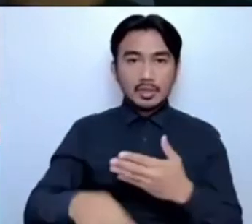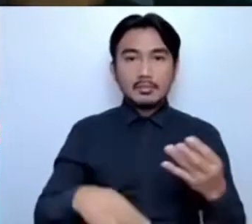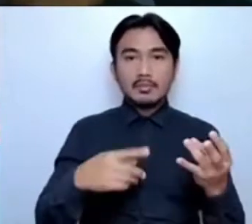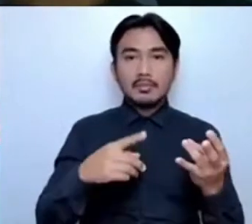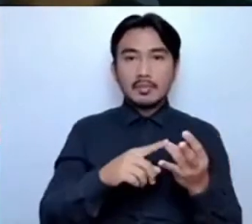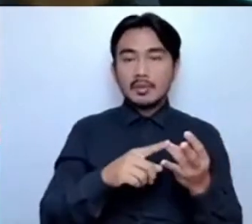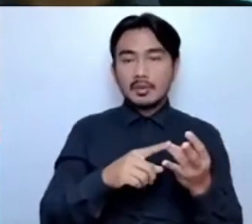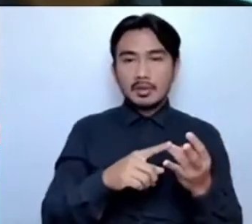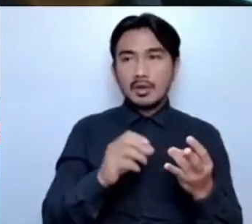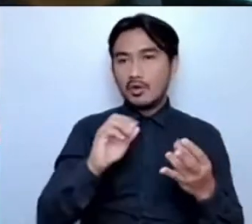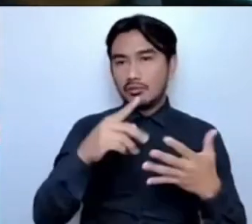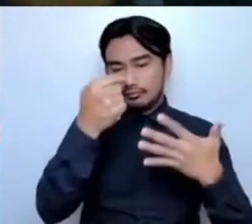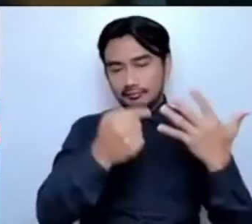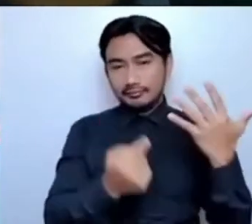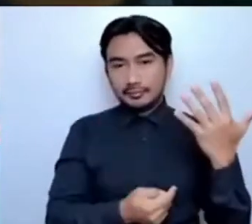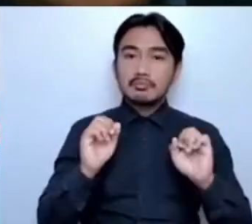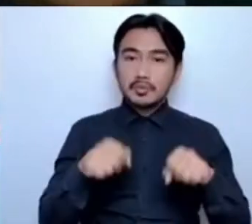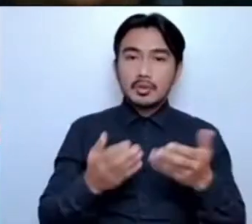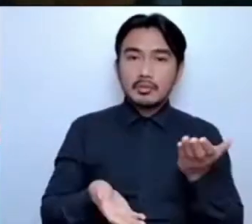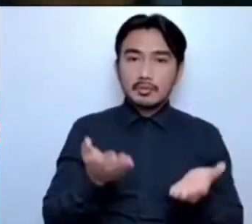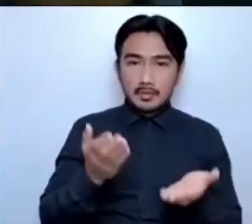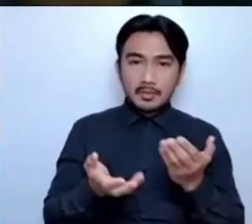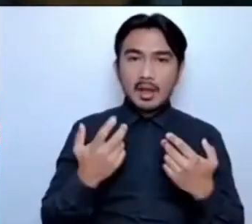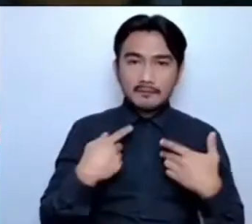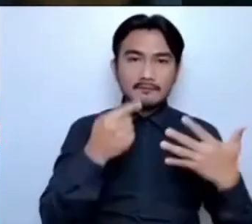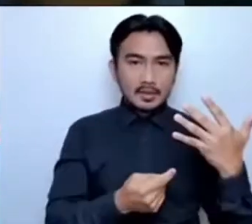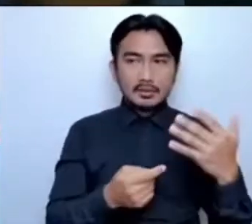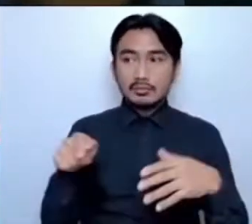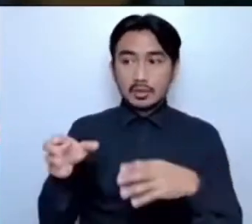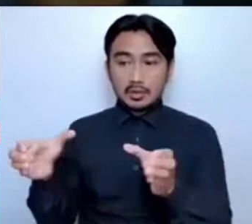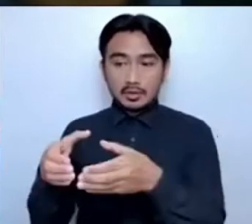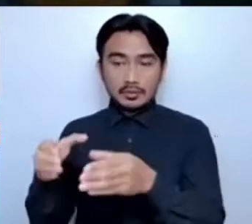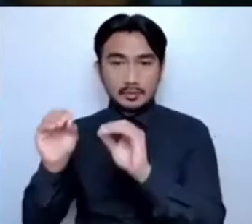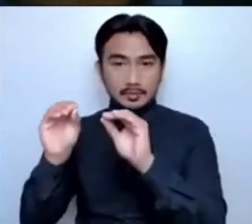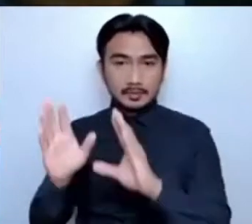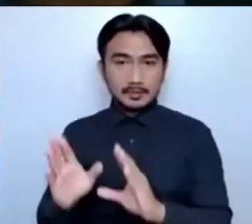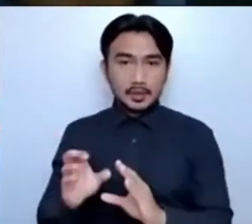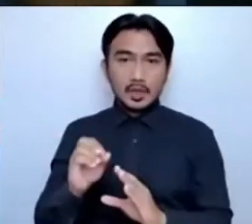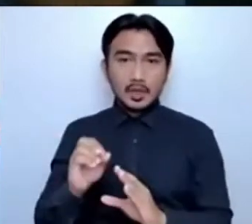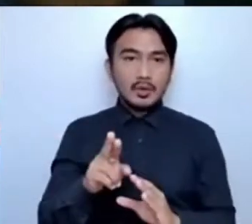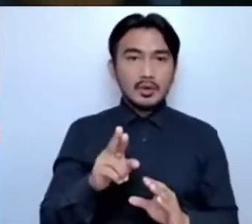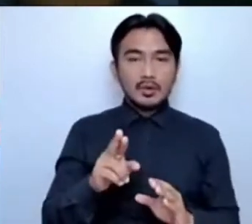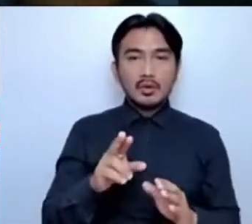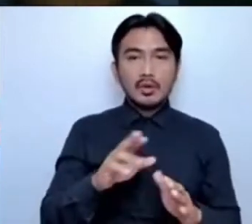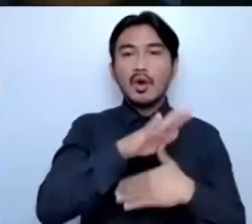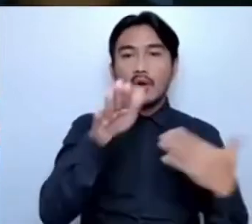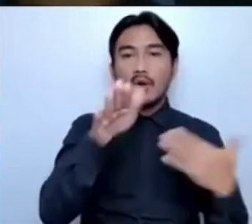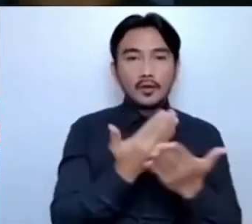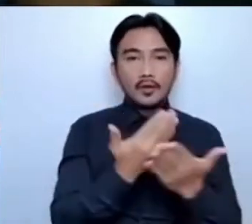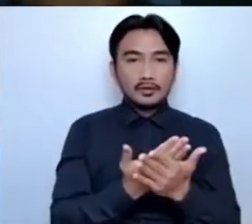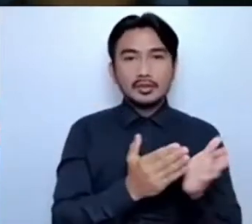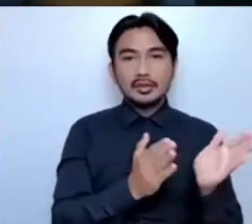others. So there could be others. A group of teachers or an entire school may